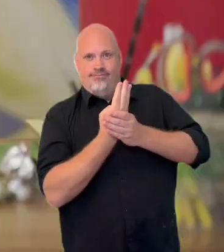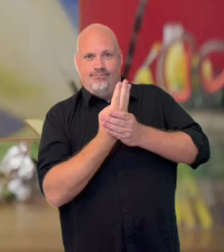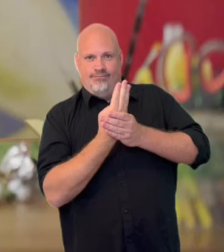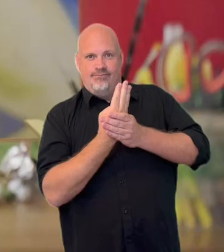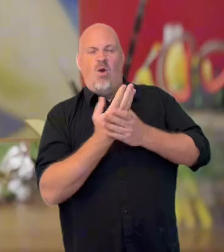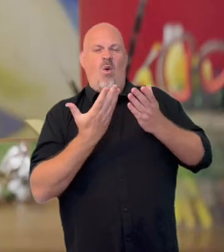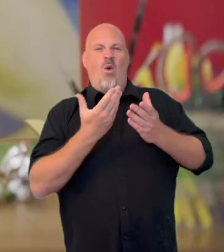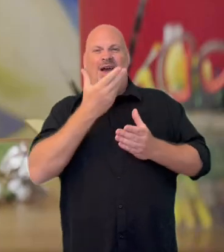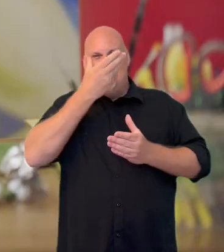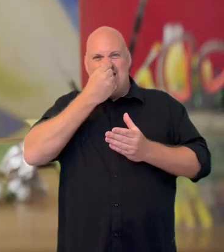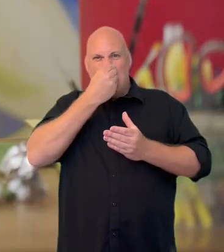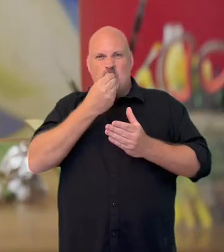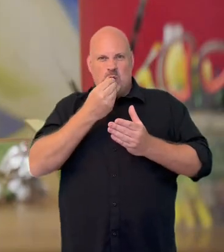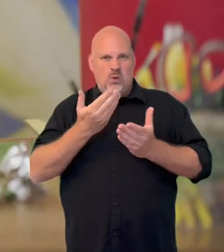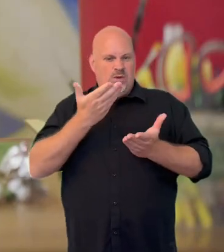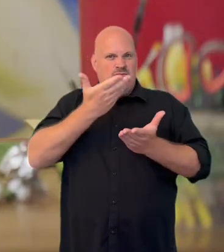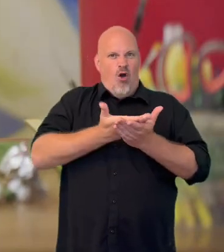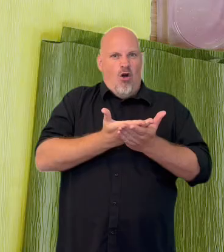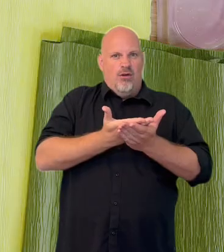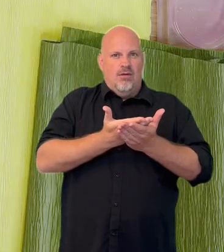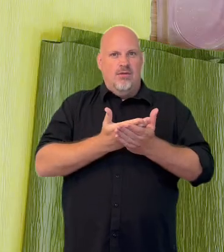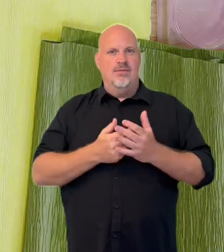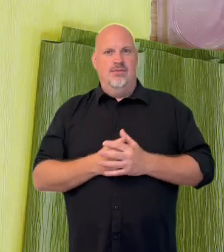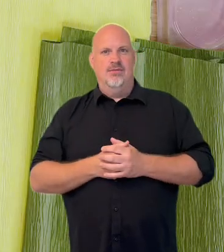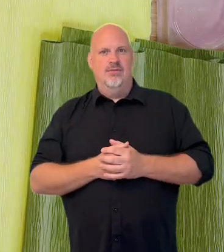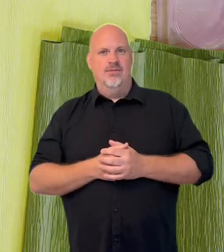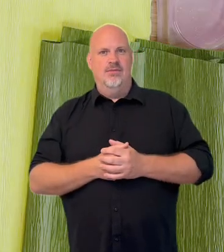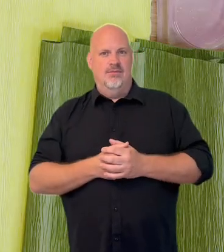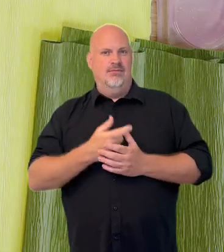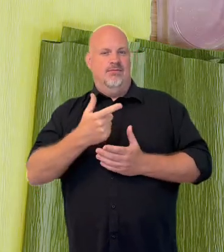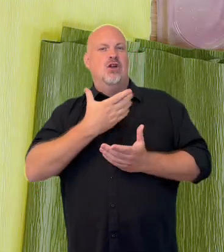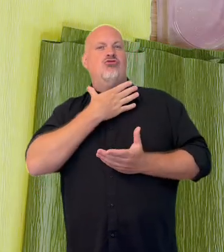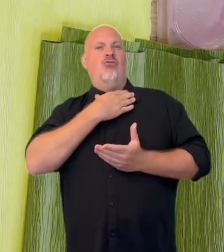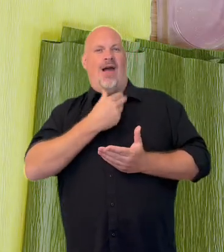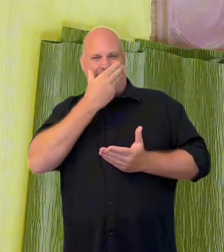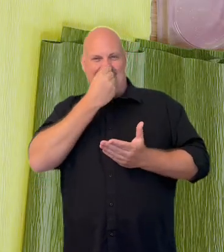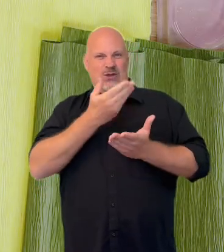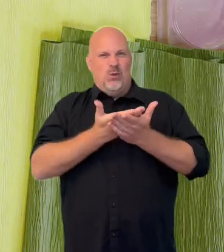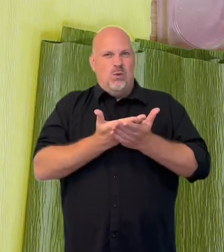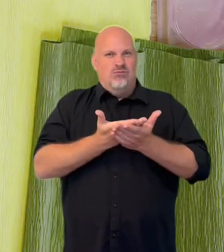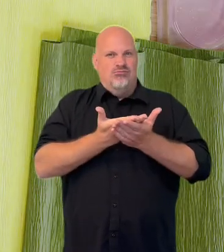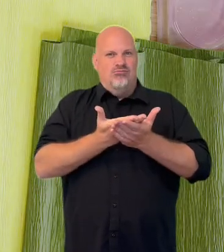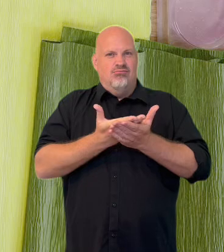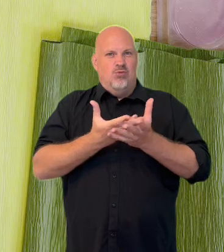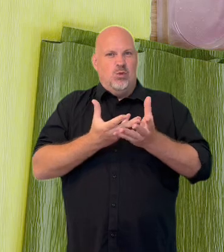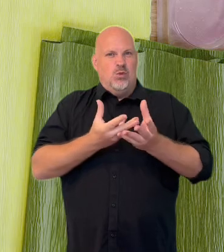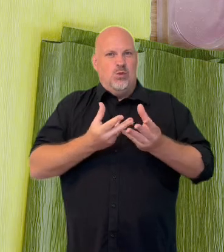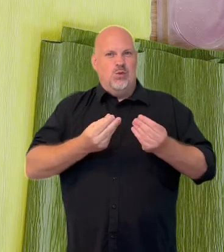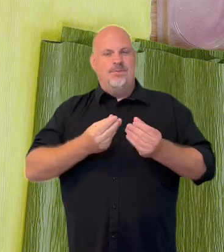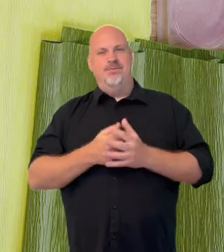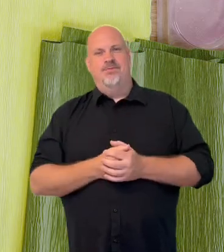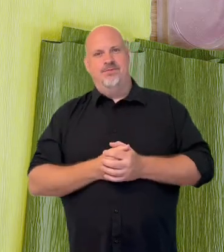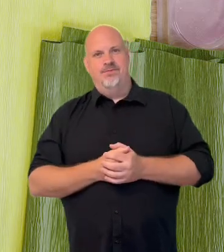tissue so that you can let it dry that way instead.